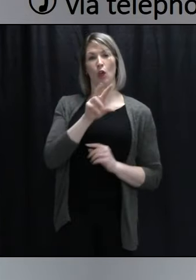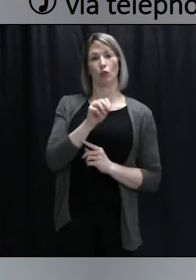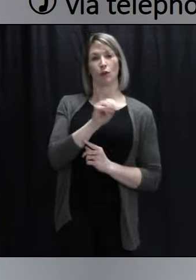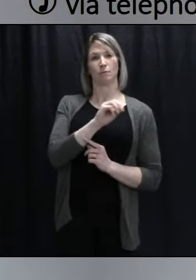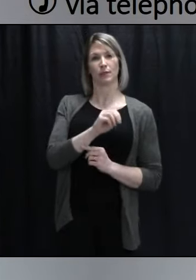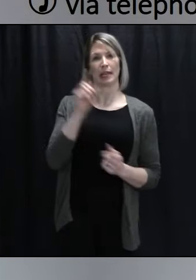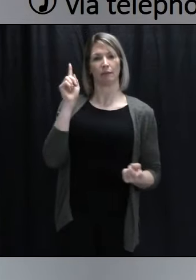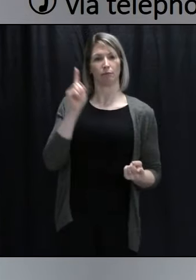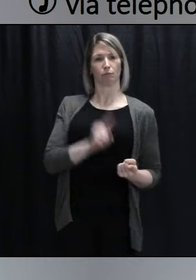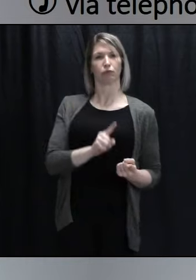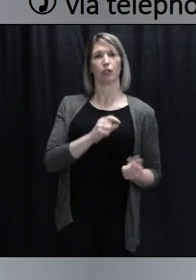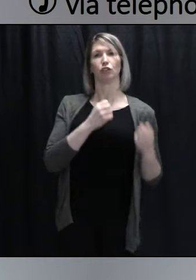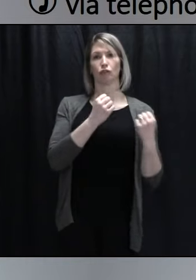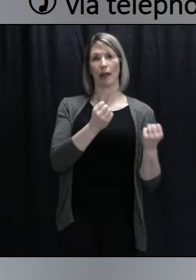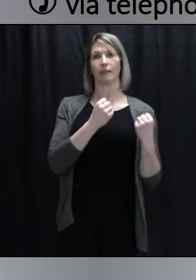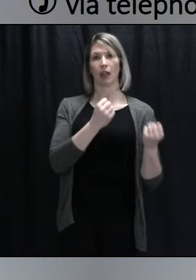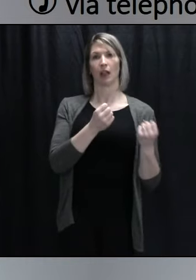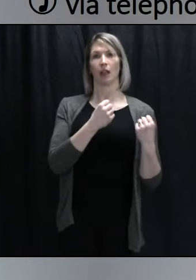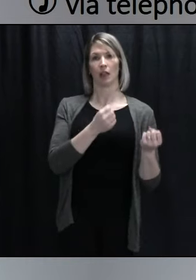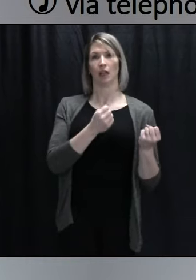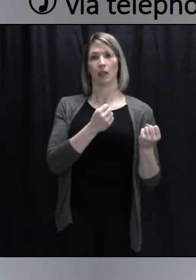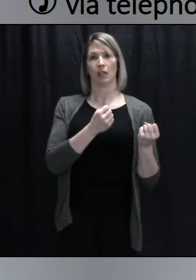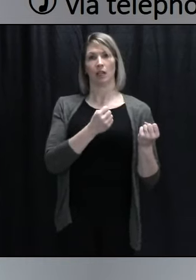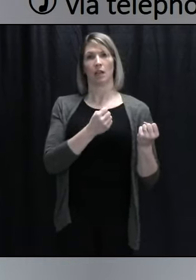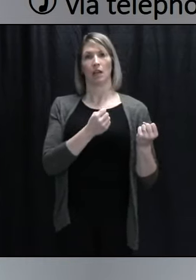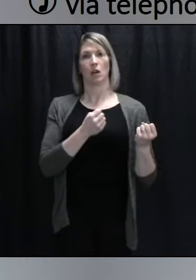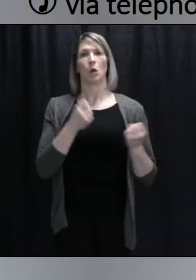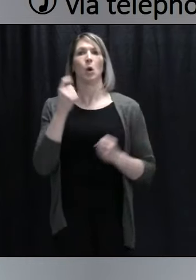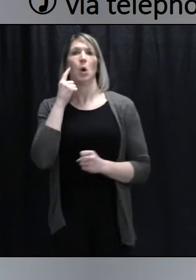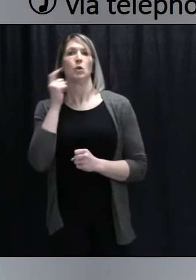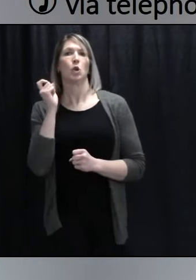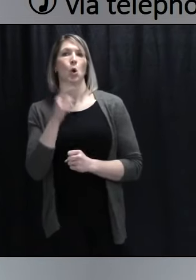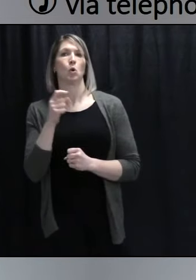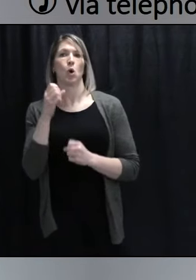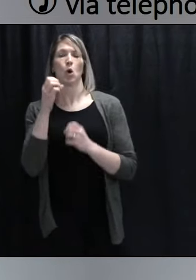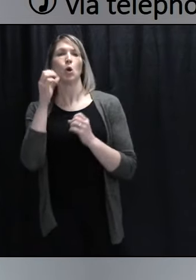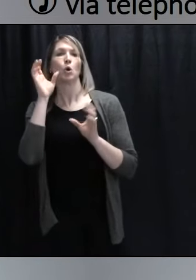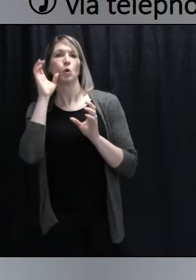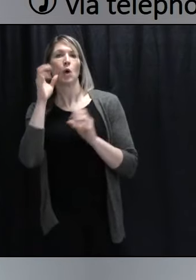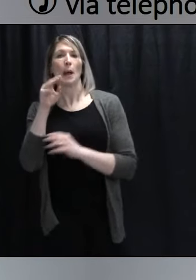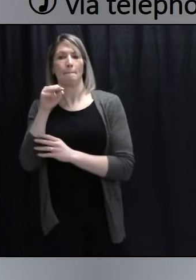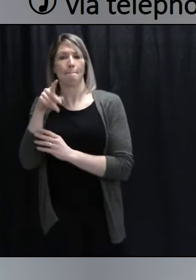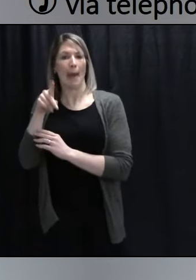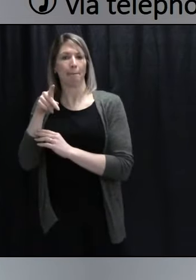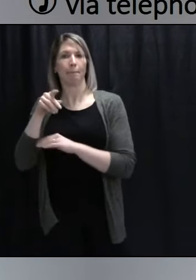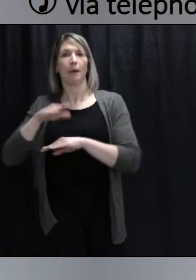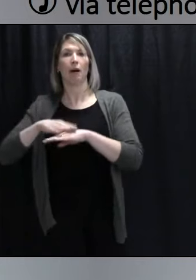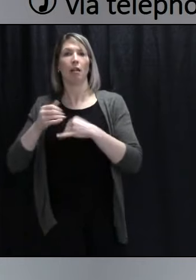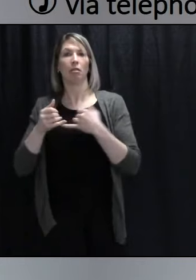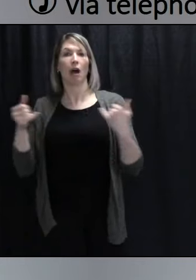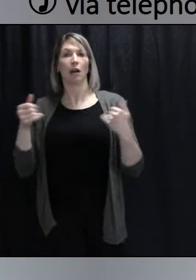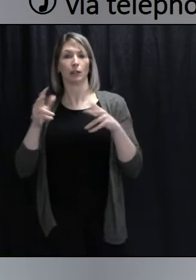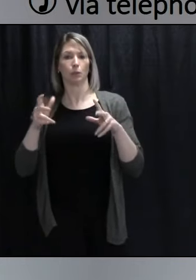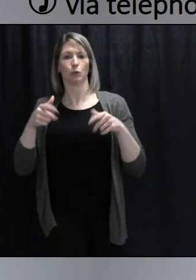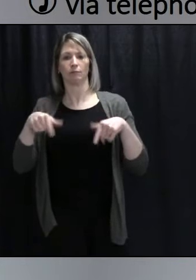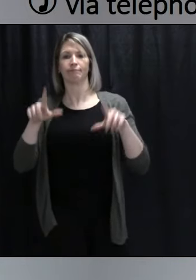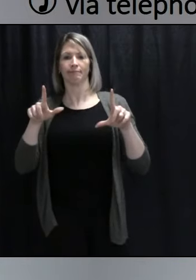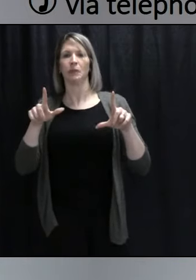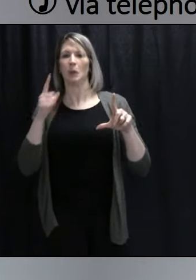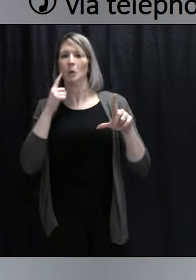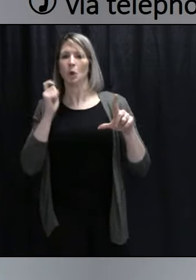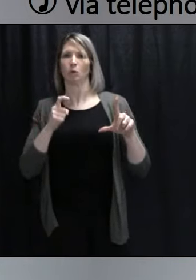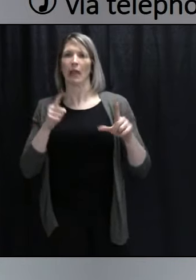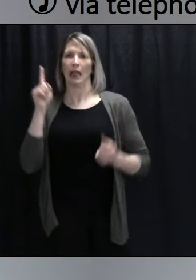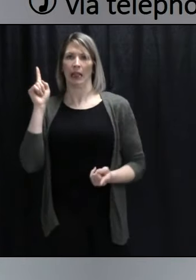But you're right, Peter. People have got to ask themselves how important it is that we do this now. And the key is Dr.